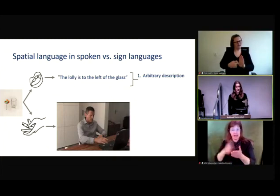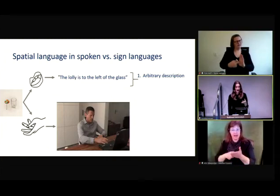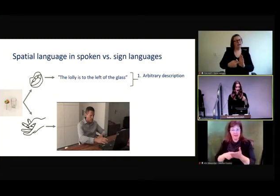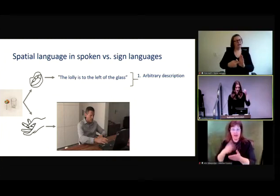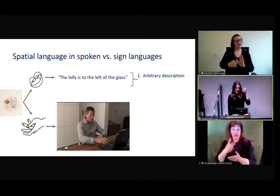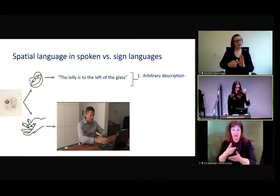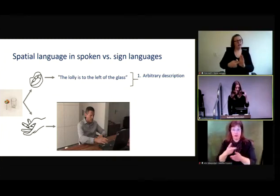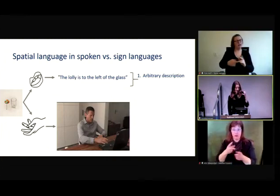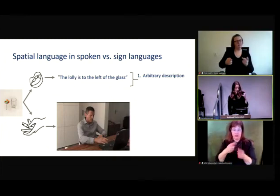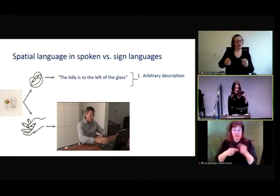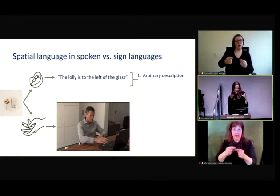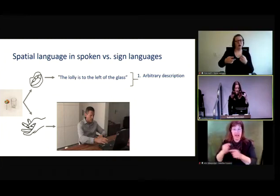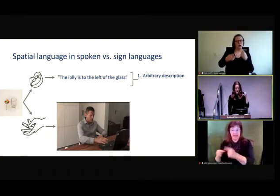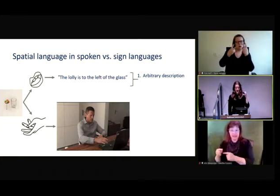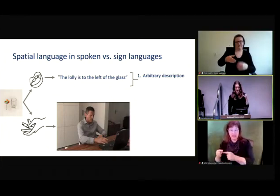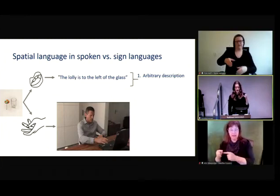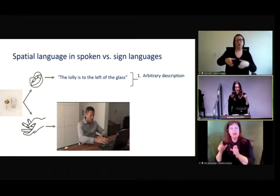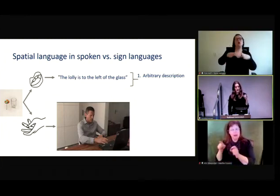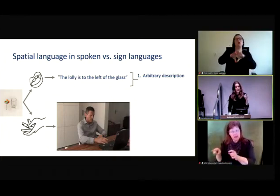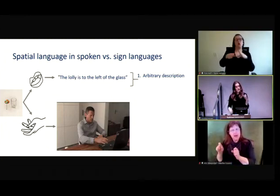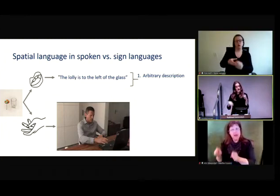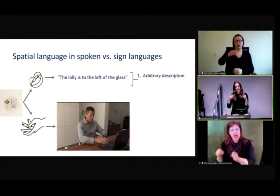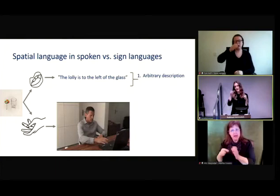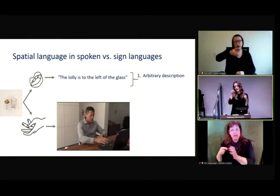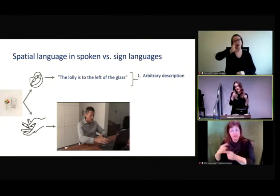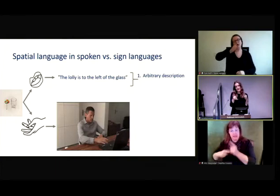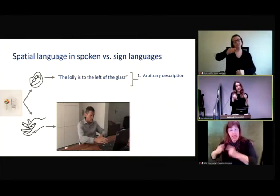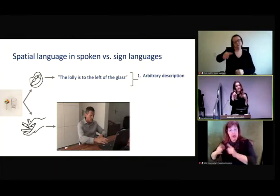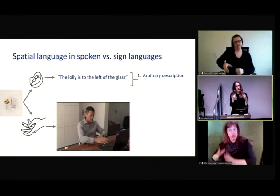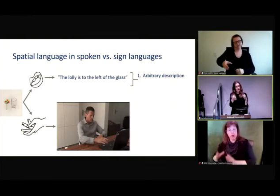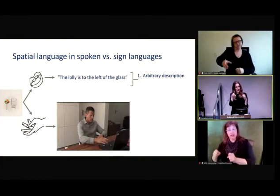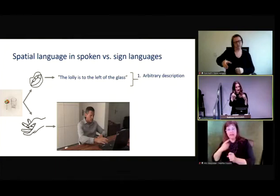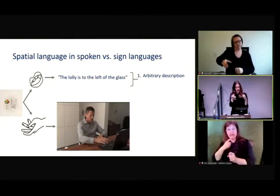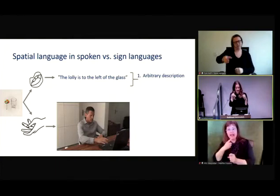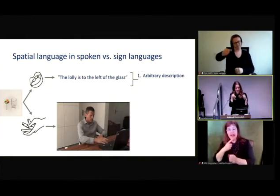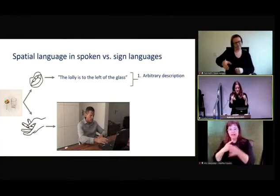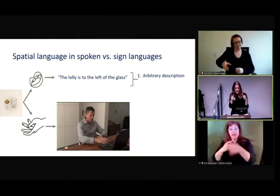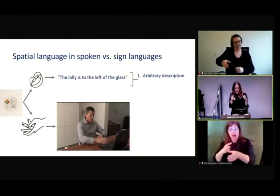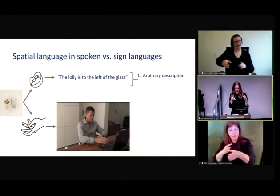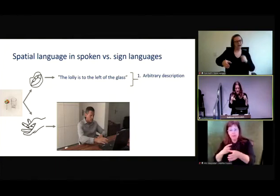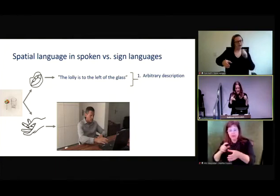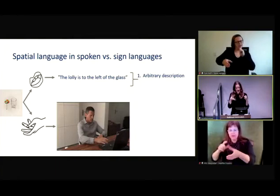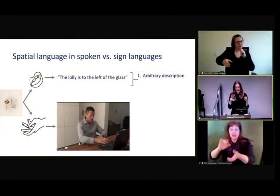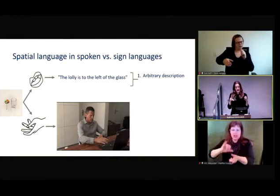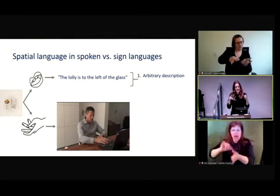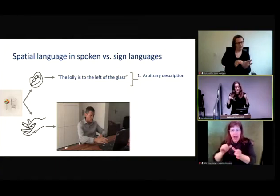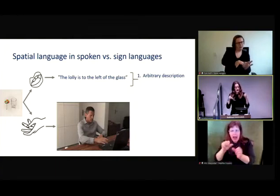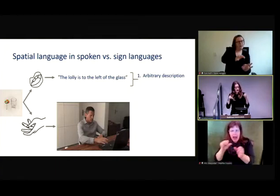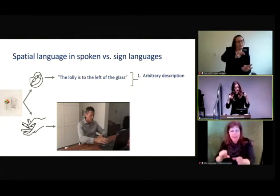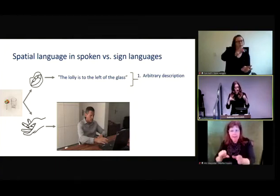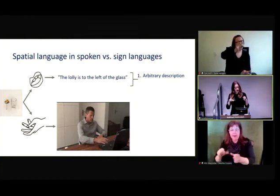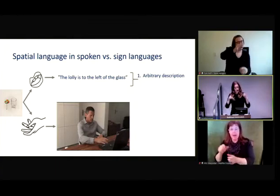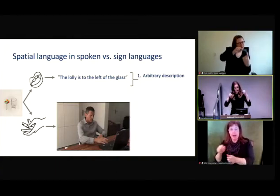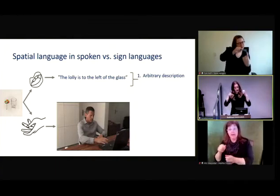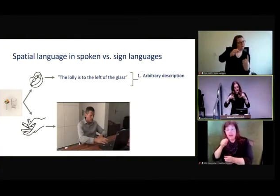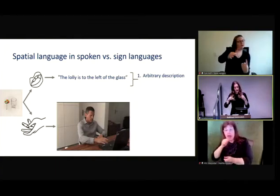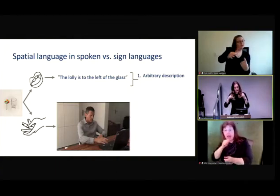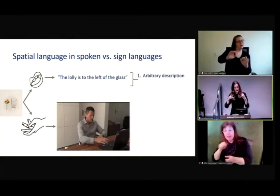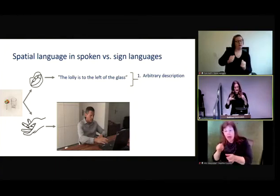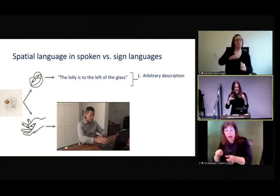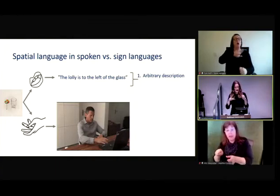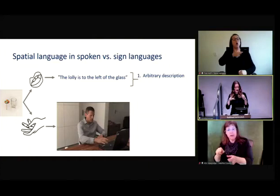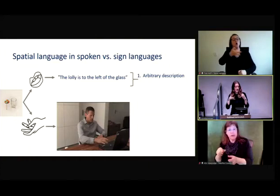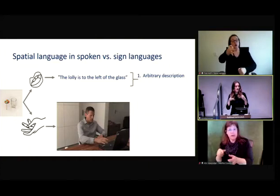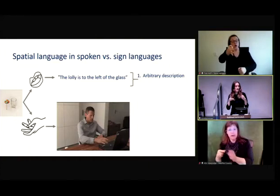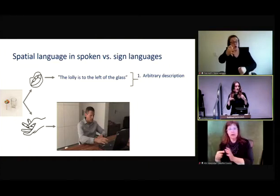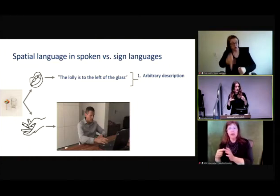the glass's shape, like a round shape, and the lollipop's shape, it's the long elongated stick shape, as well as their location by